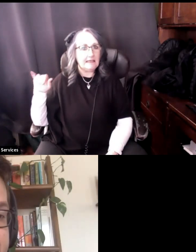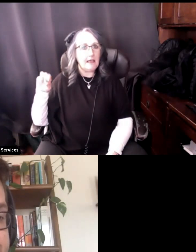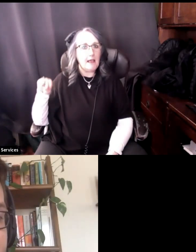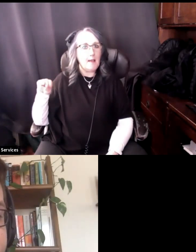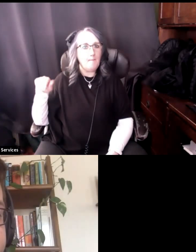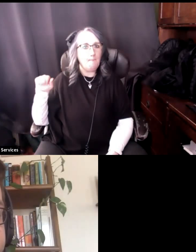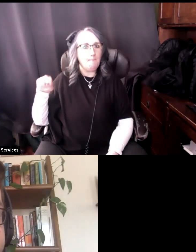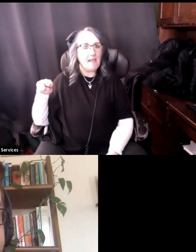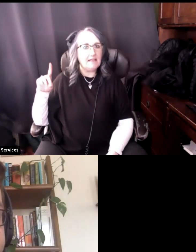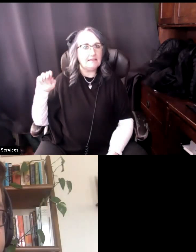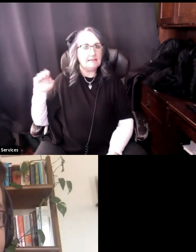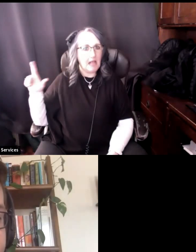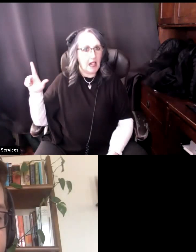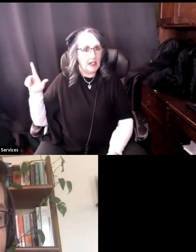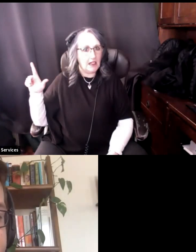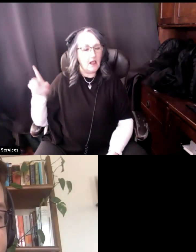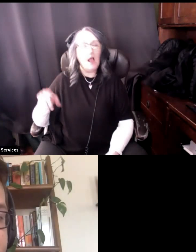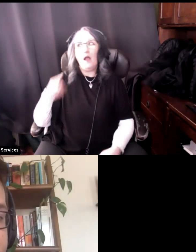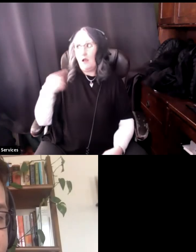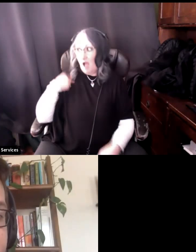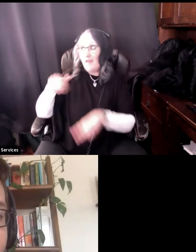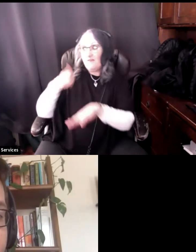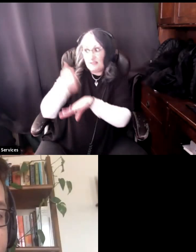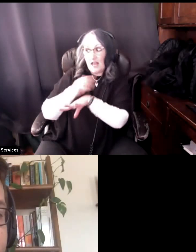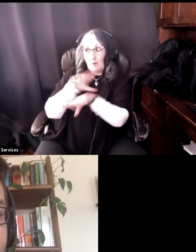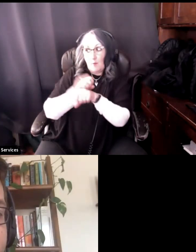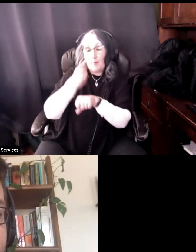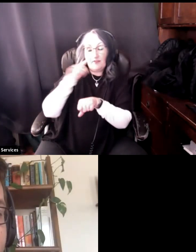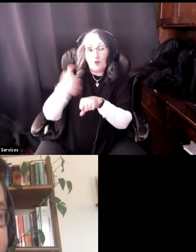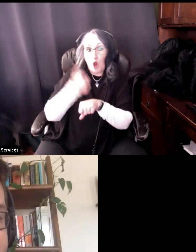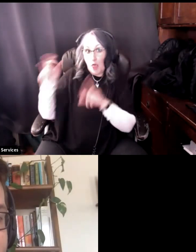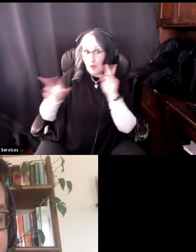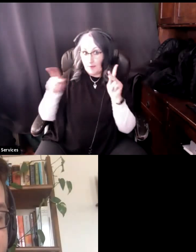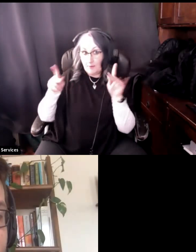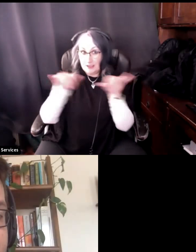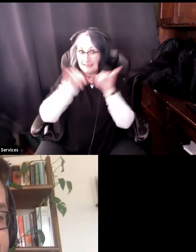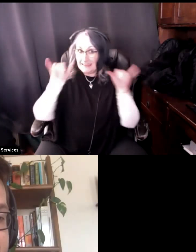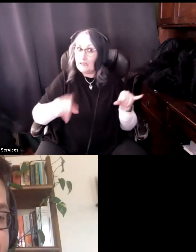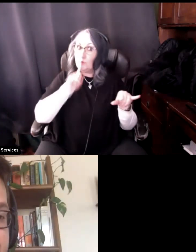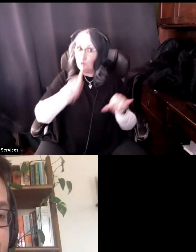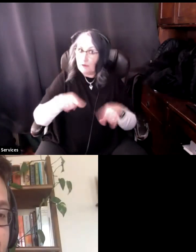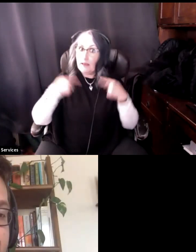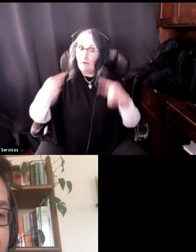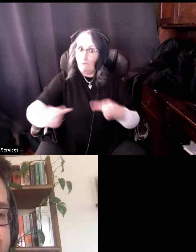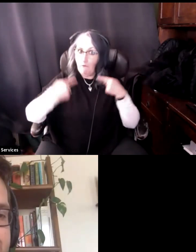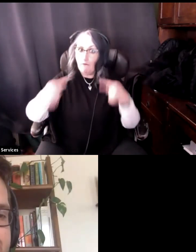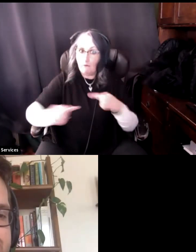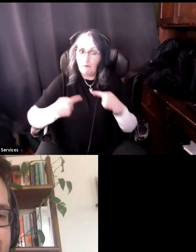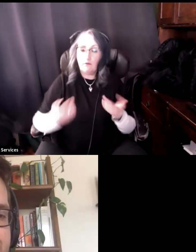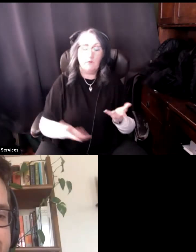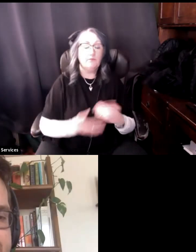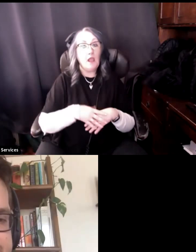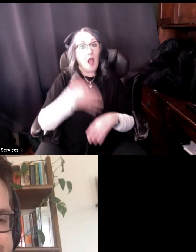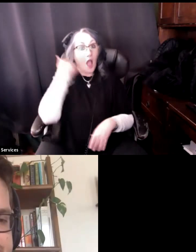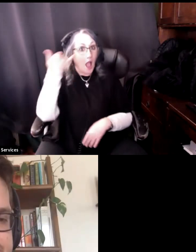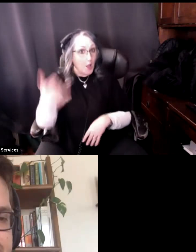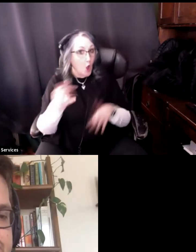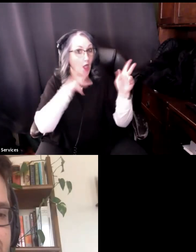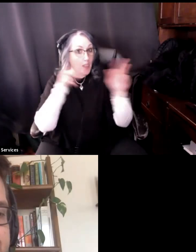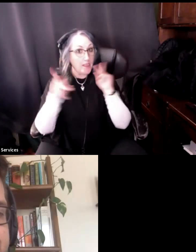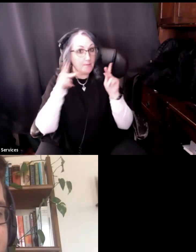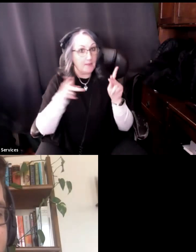system can be challenging for some to use. When I had issues, I called the help desk numbers that were available. Although the people on the phone were very